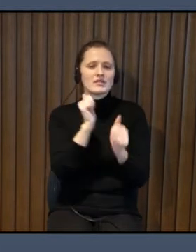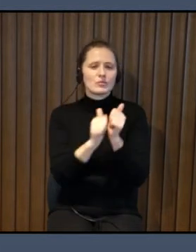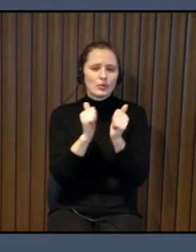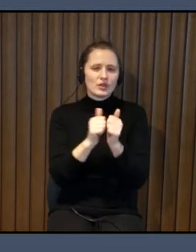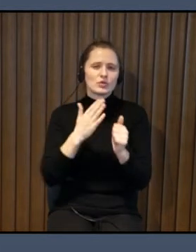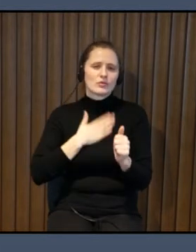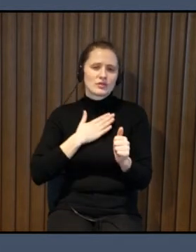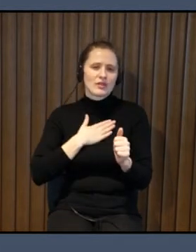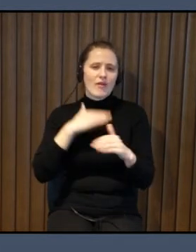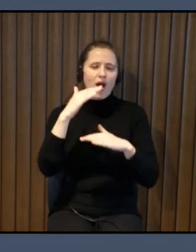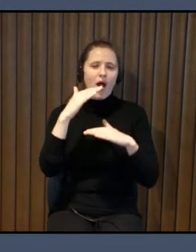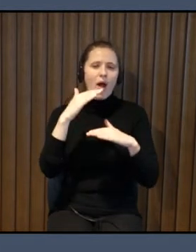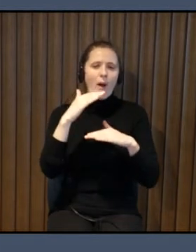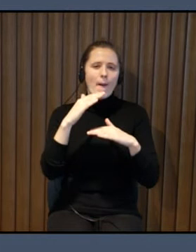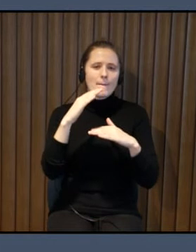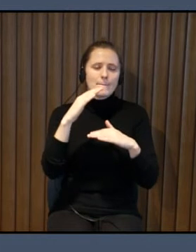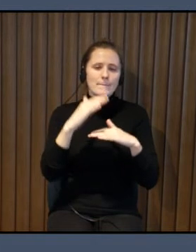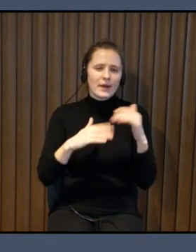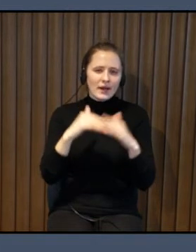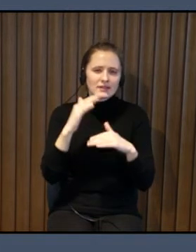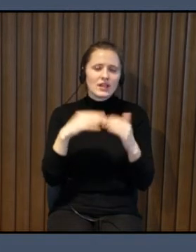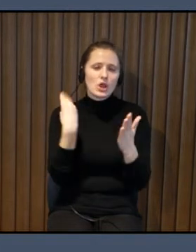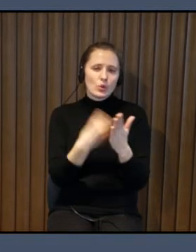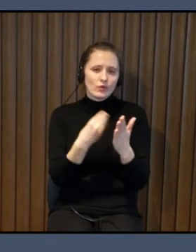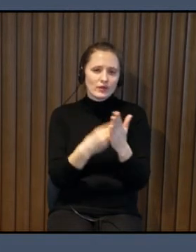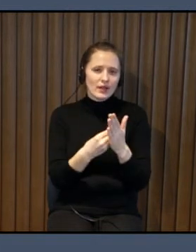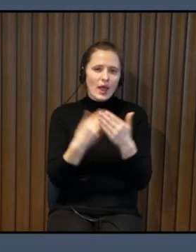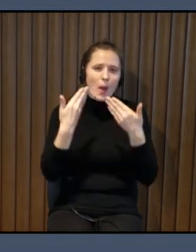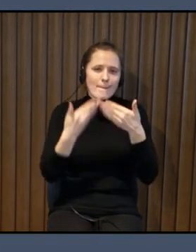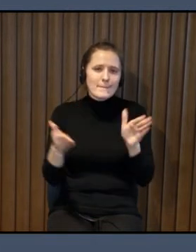chair individually by themselves?